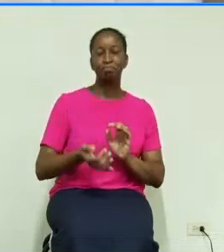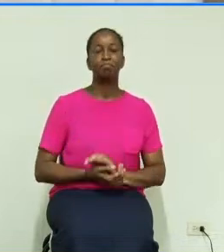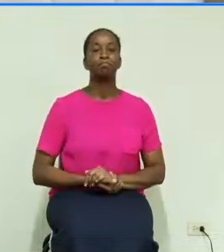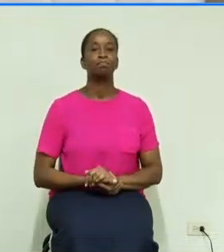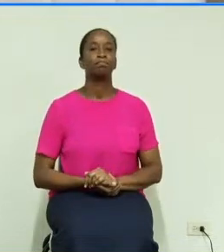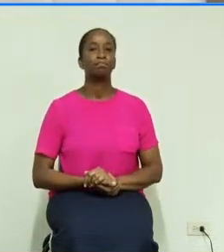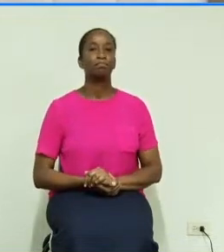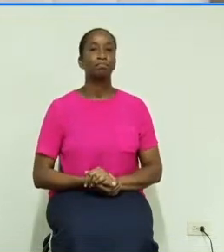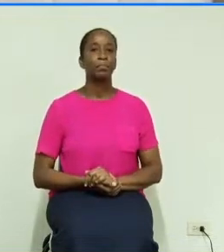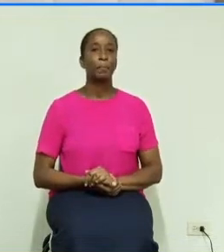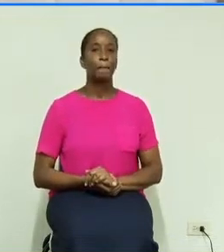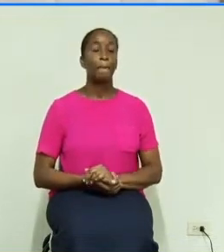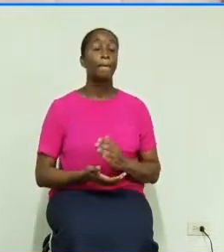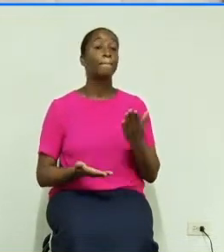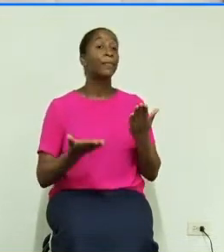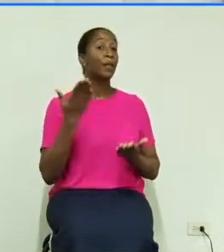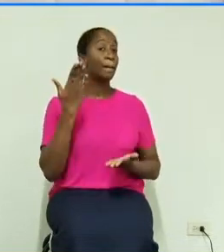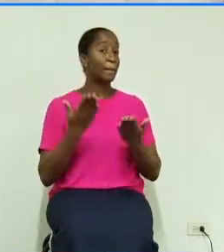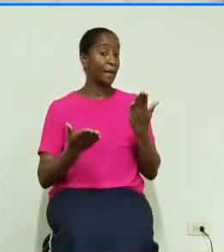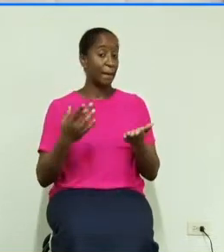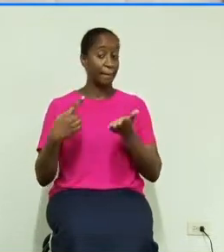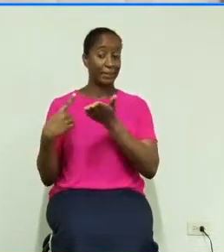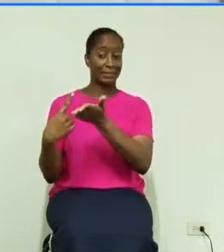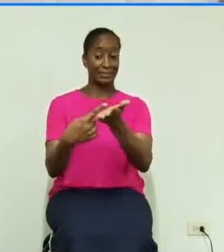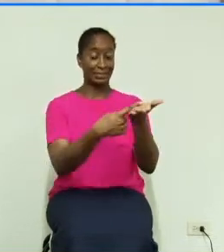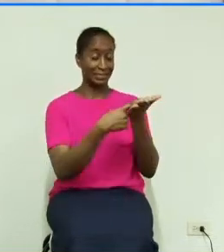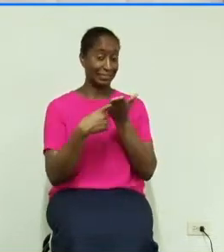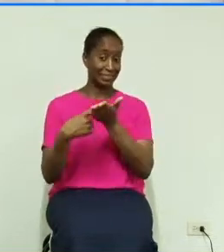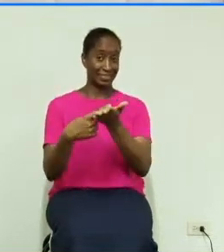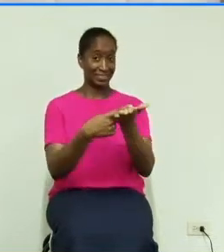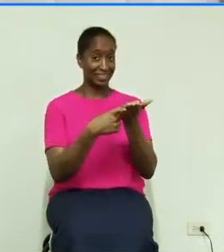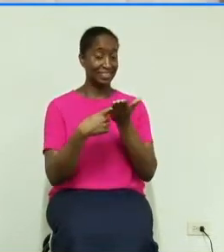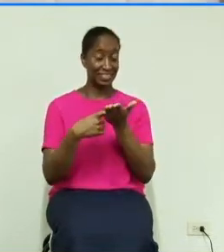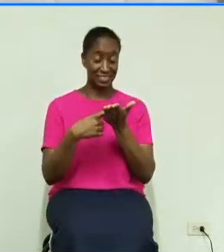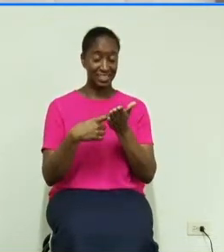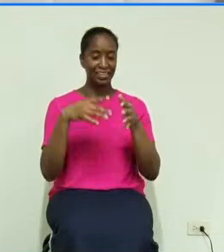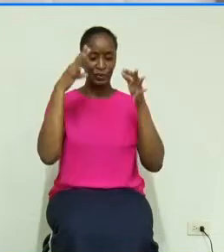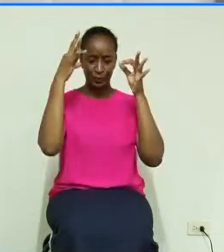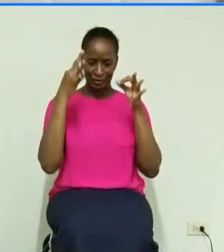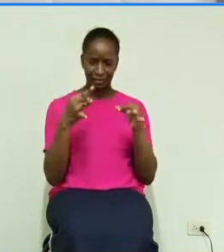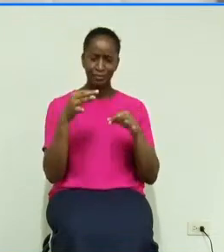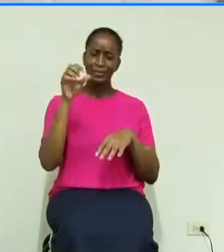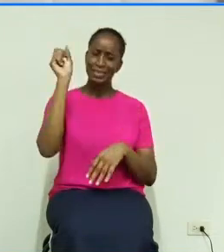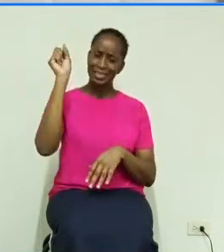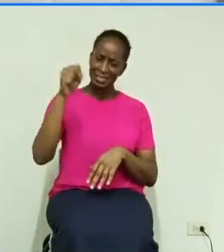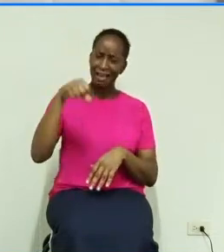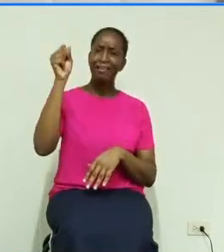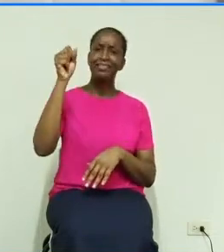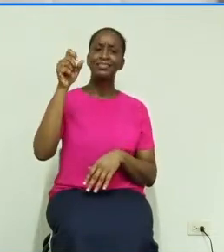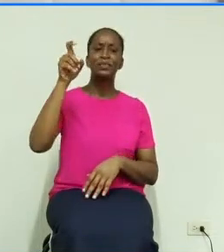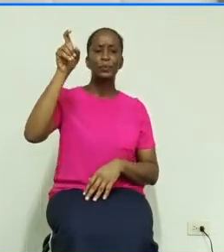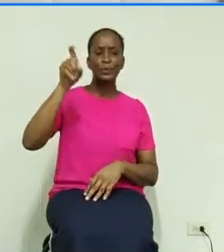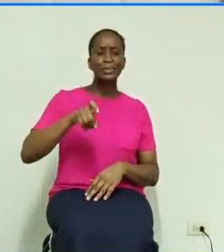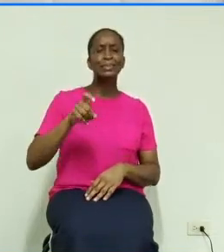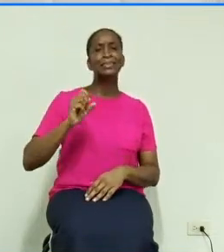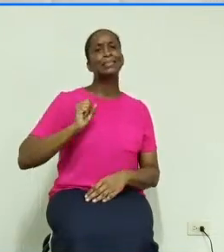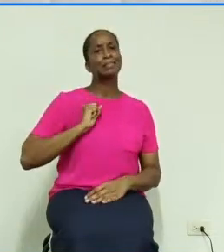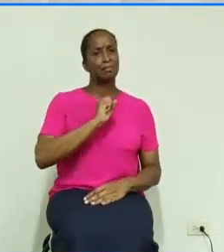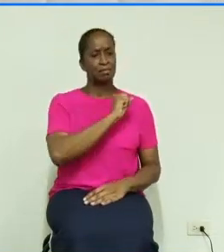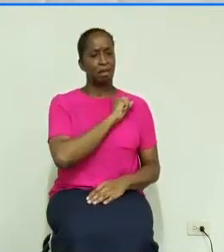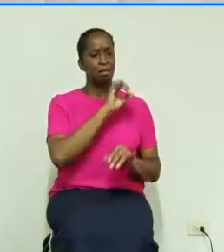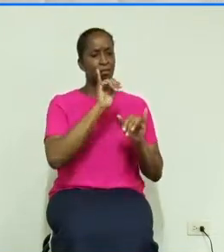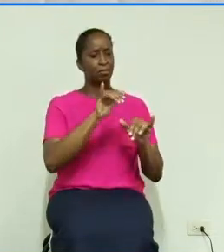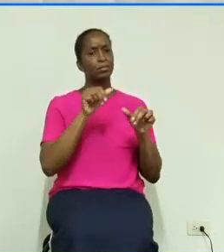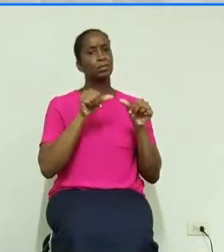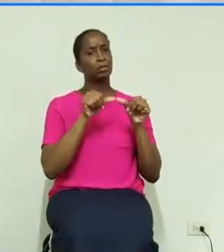debates are out of the public glare to a large extent and allows for sober reflection.